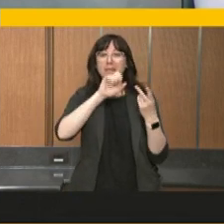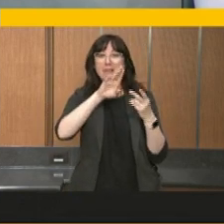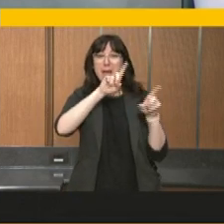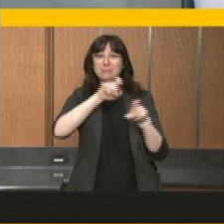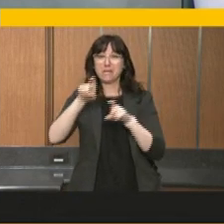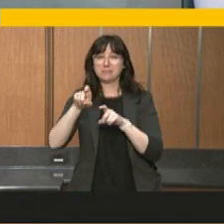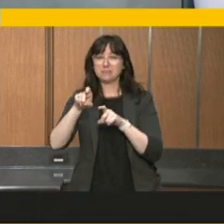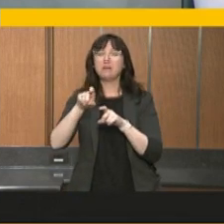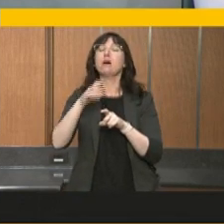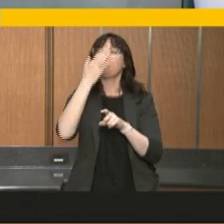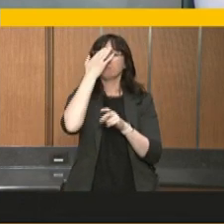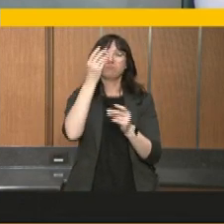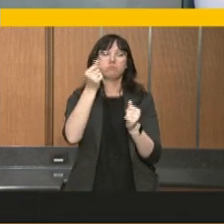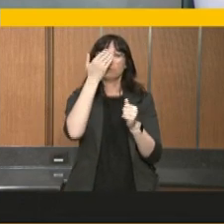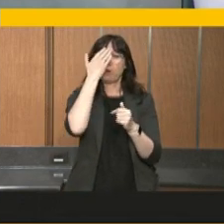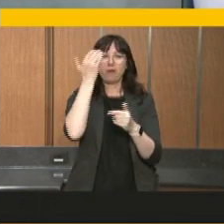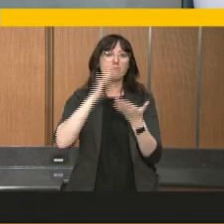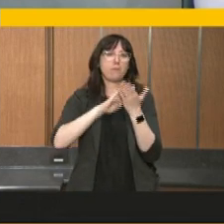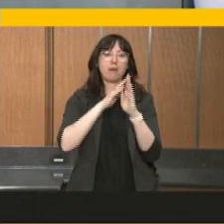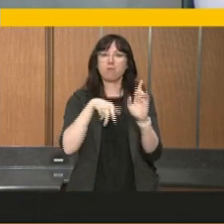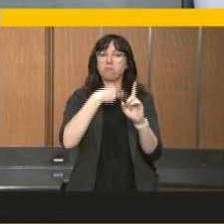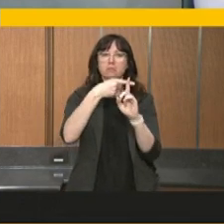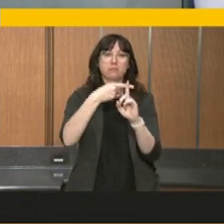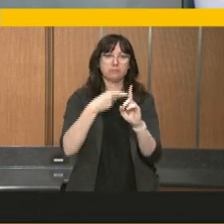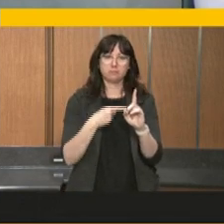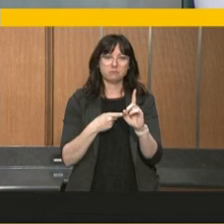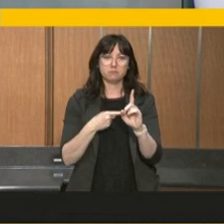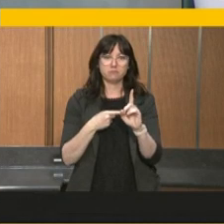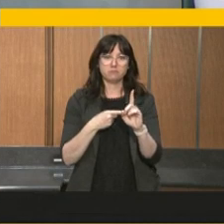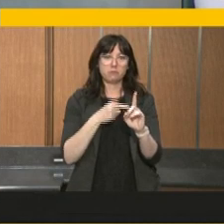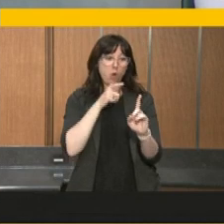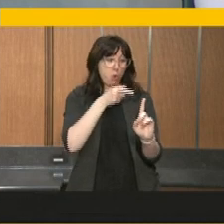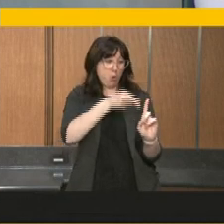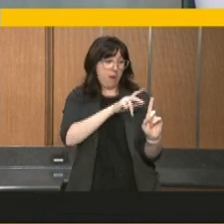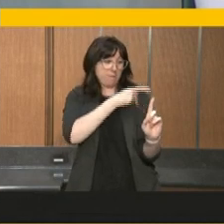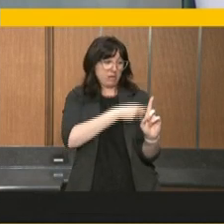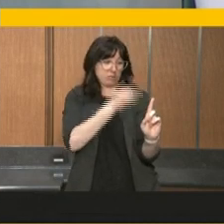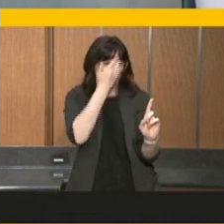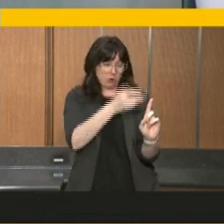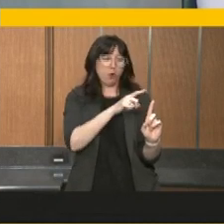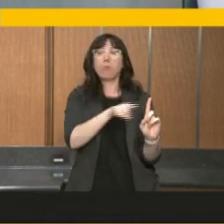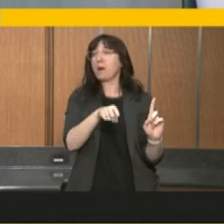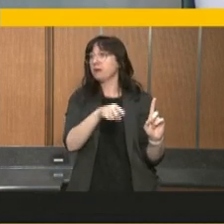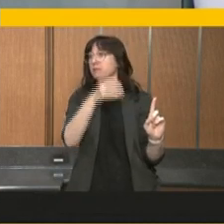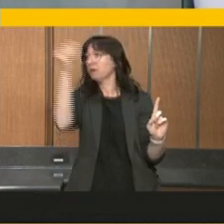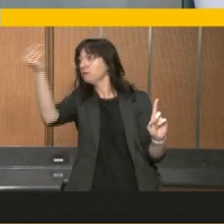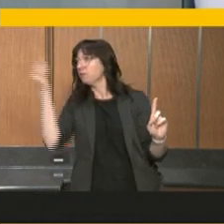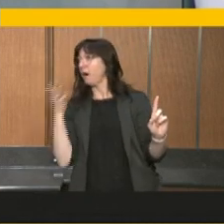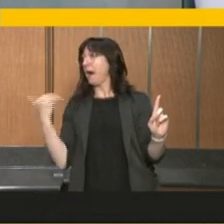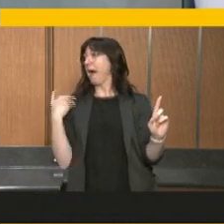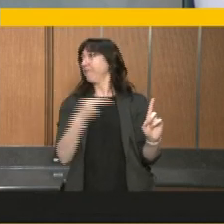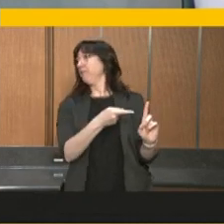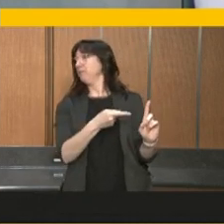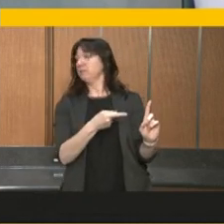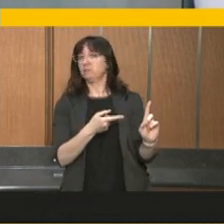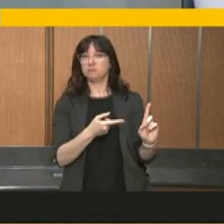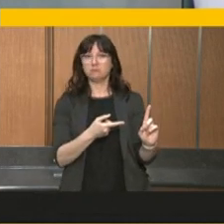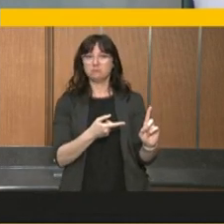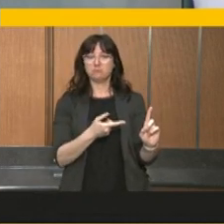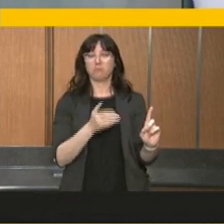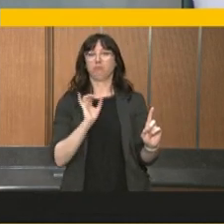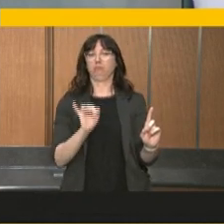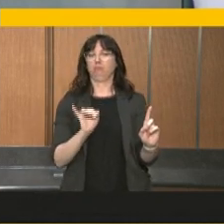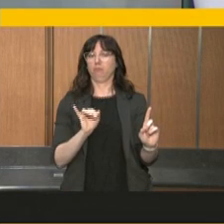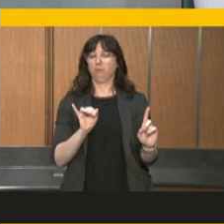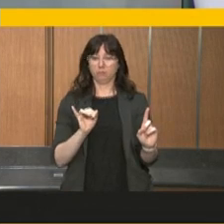becomes positive, even if we didn't actually know any about the patient that was actually linked to the positive test. And so that's